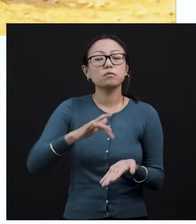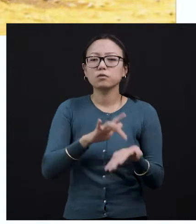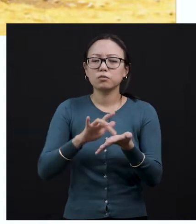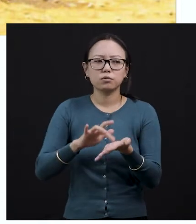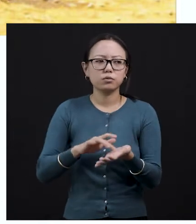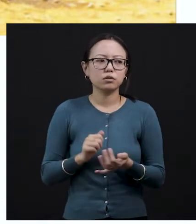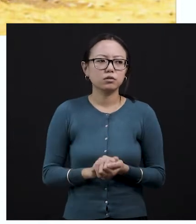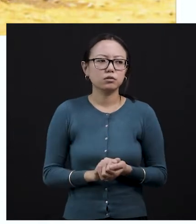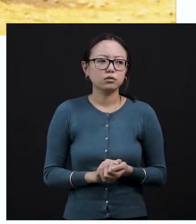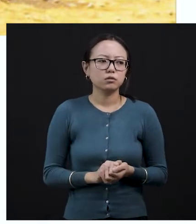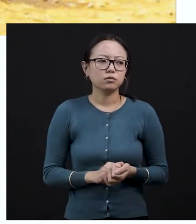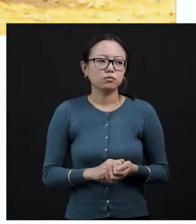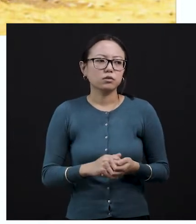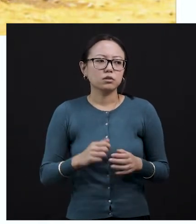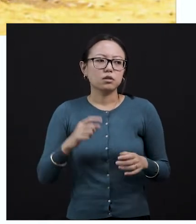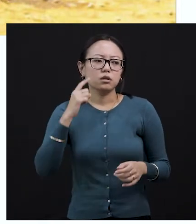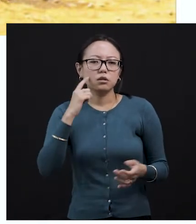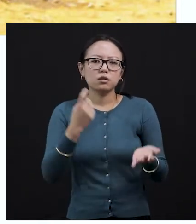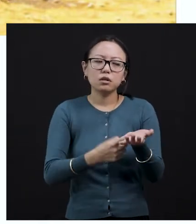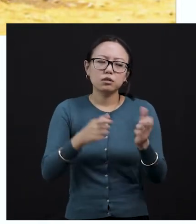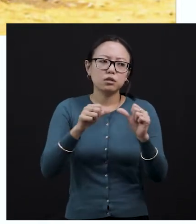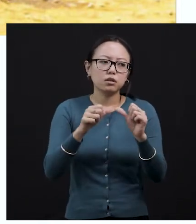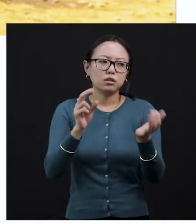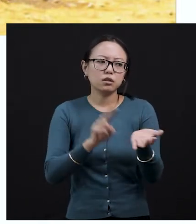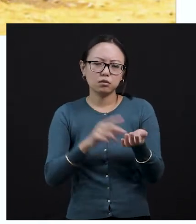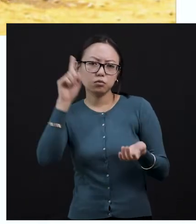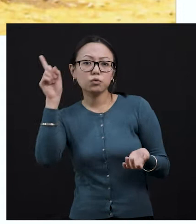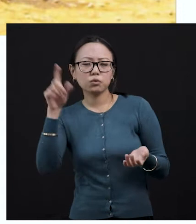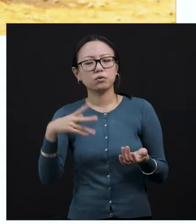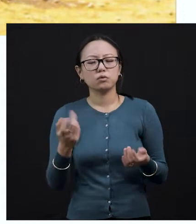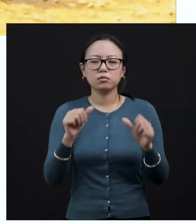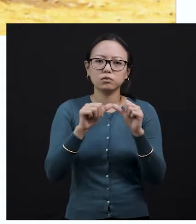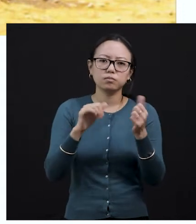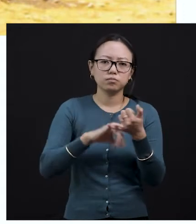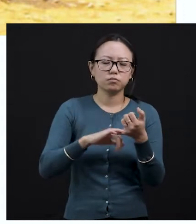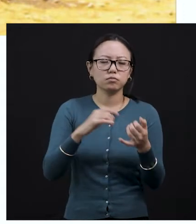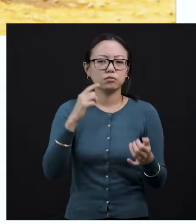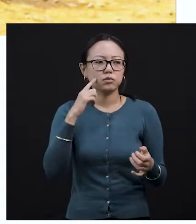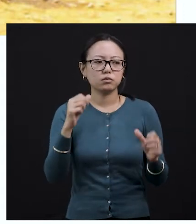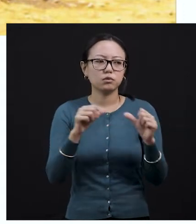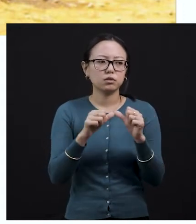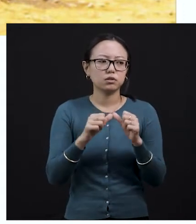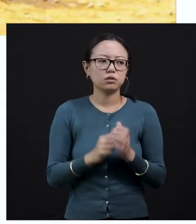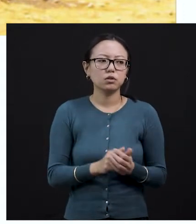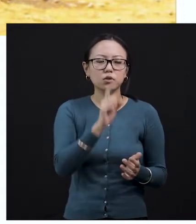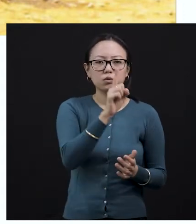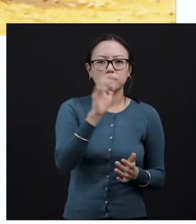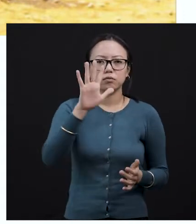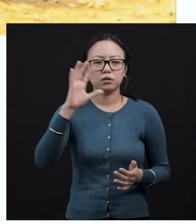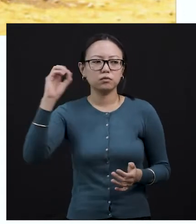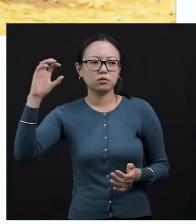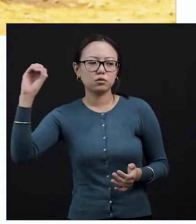1500 BC. The Indus Valley civilization has declined. That means it has come to an